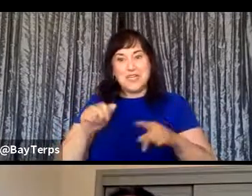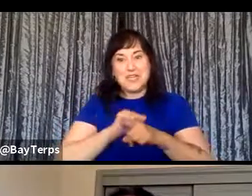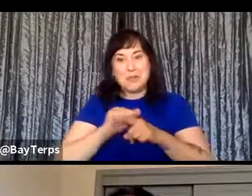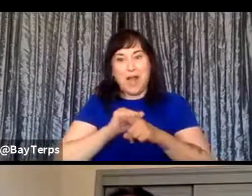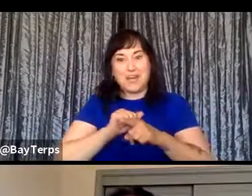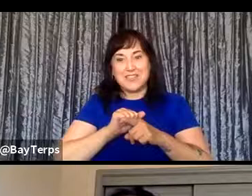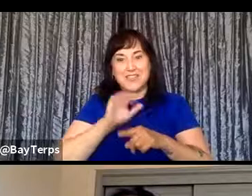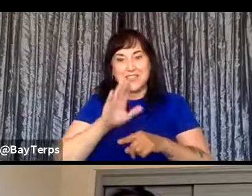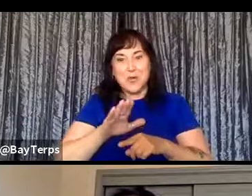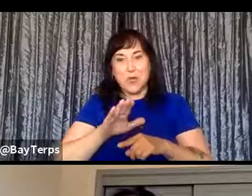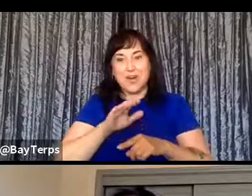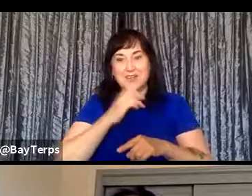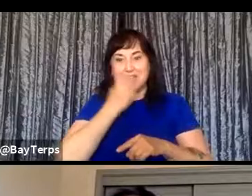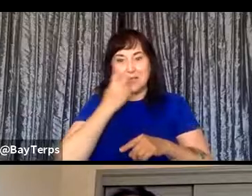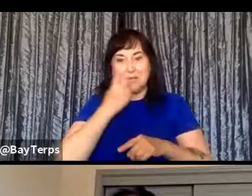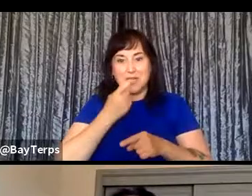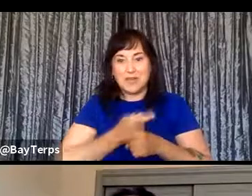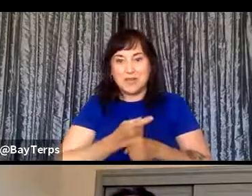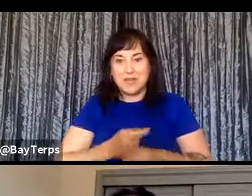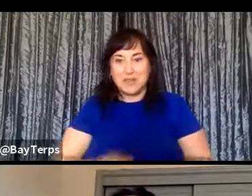bring your mic up so we can hear you.